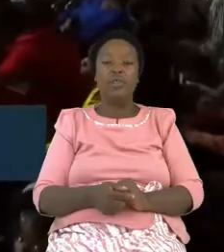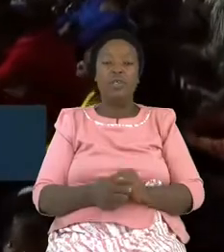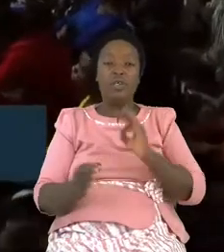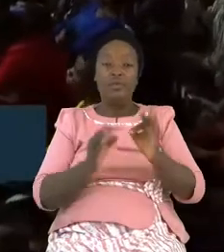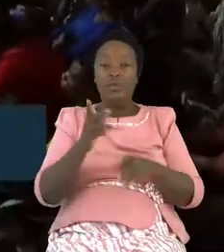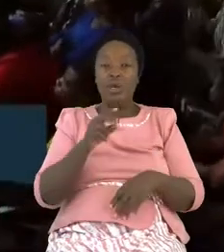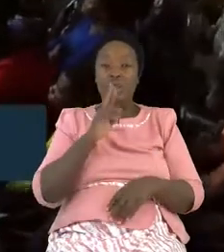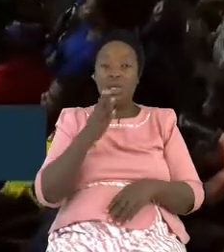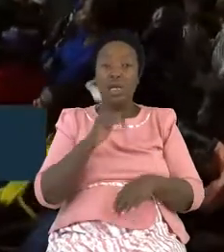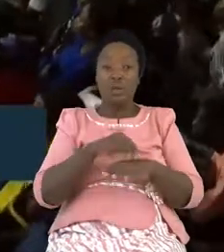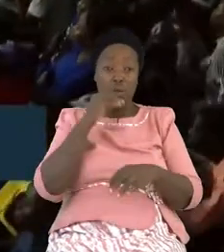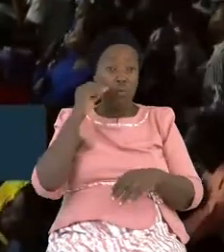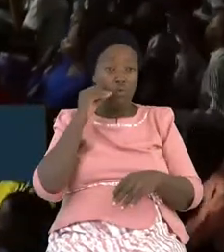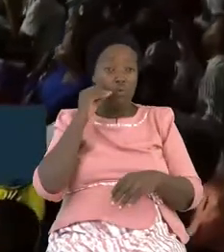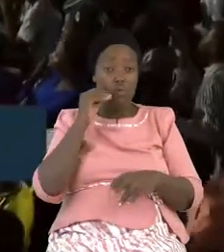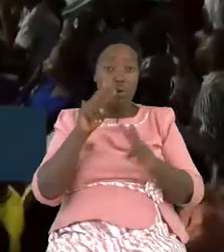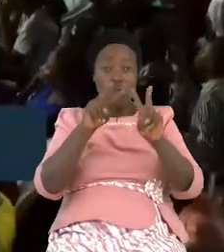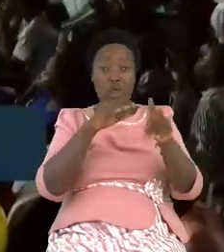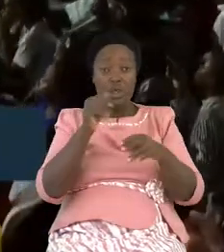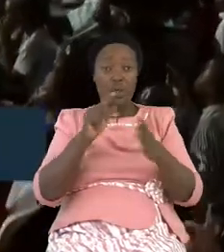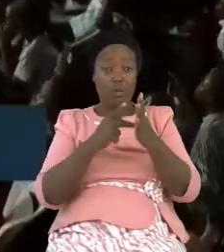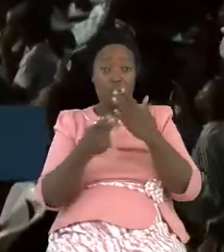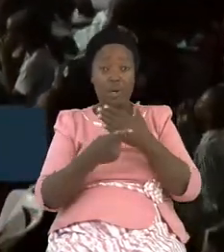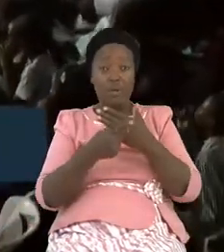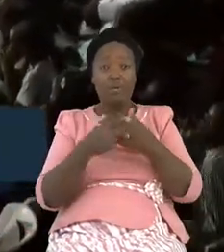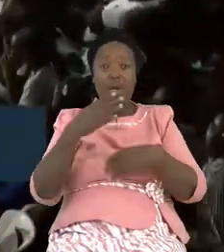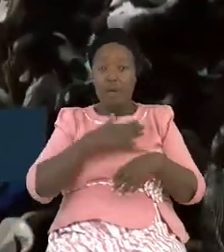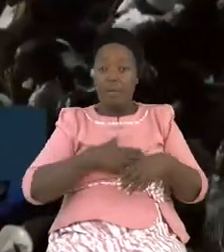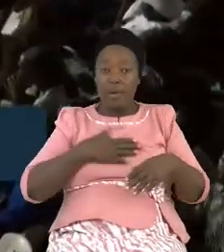And you wave your hand to me if you are finished.